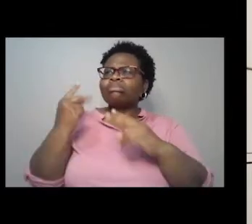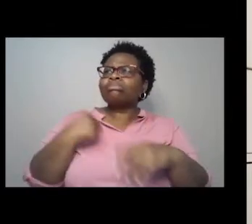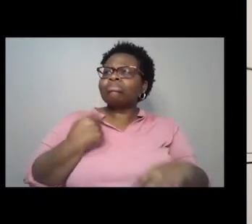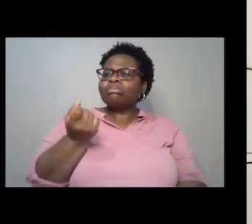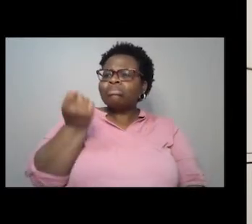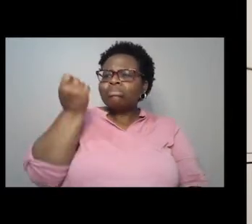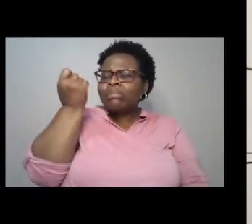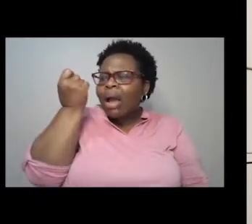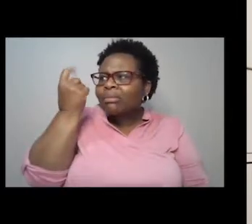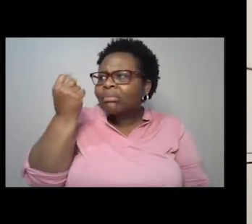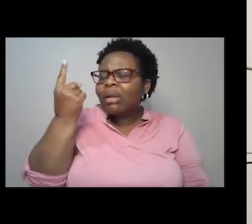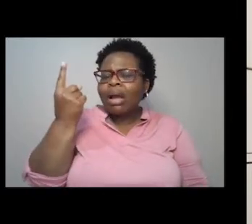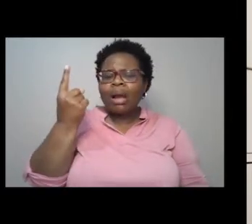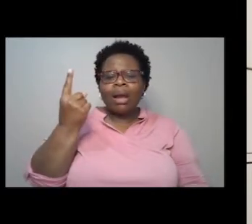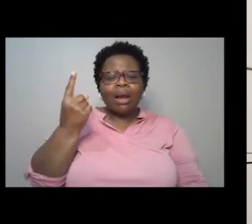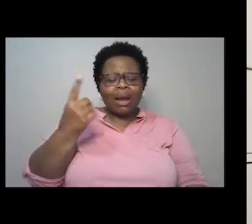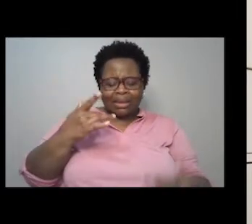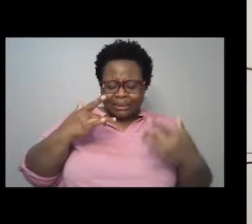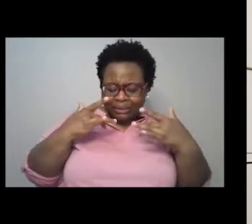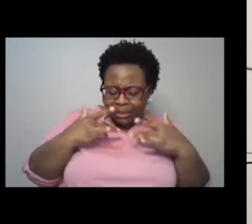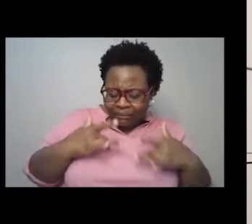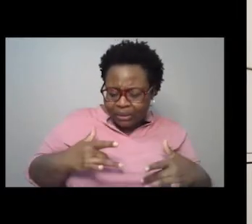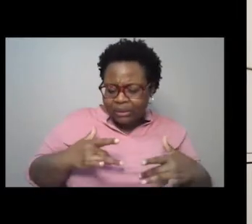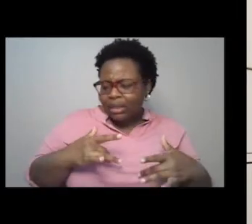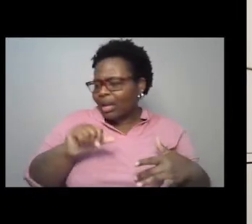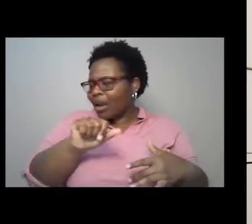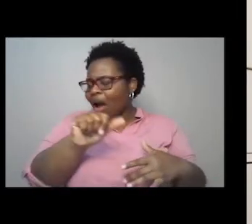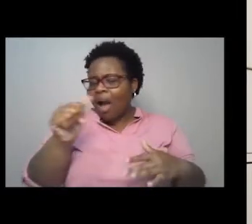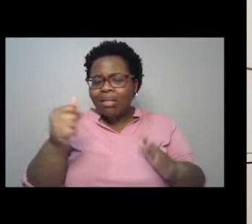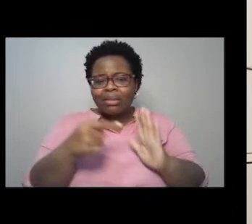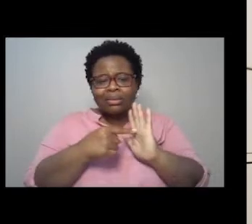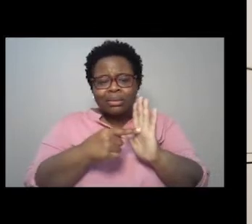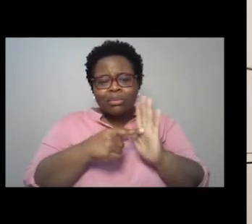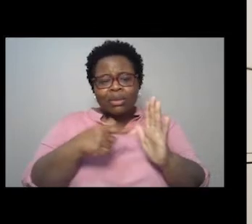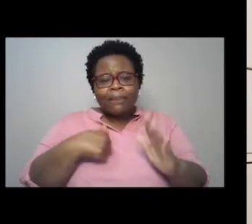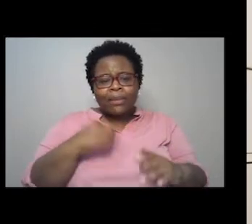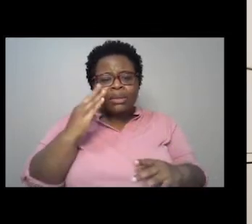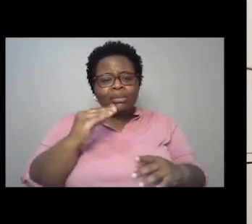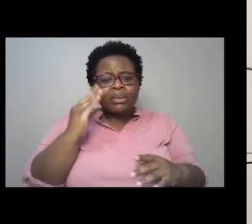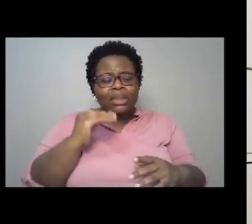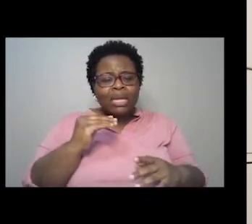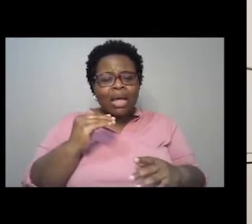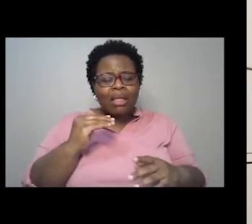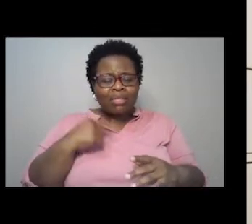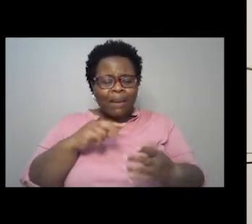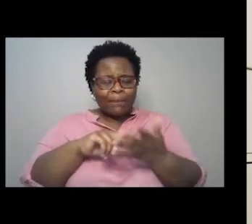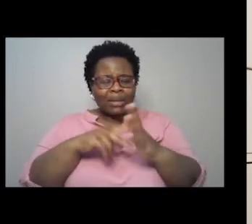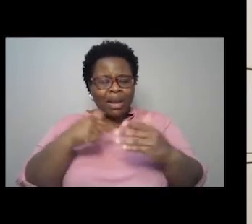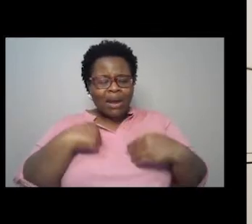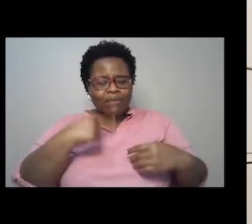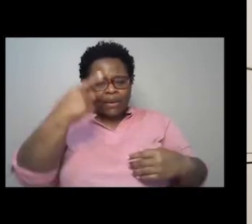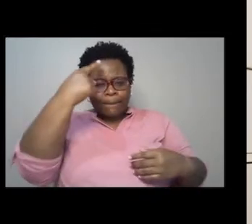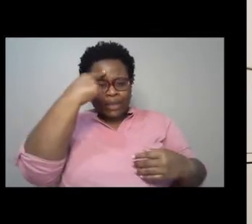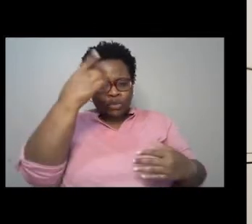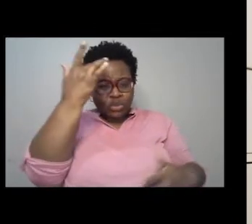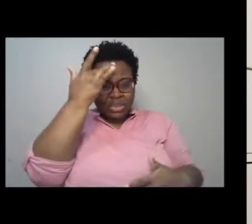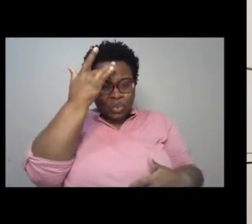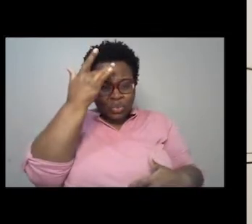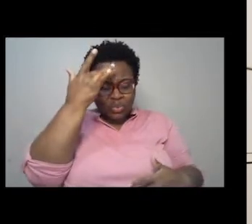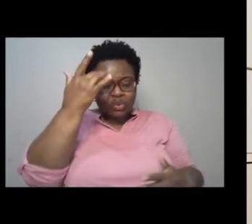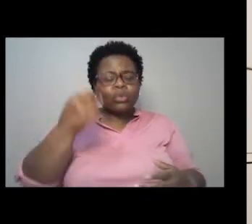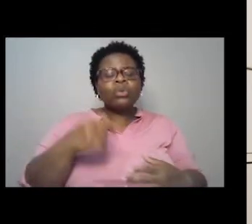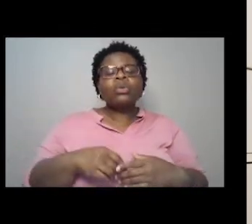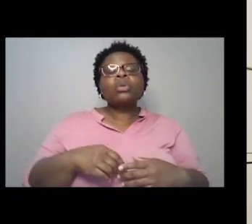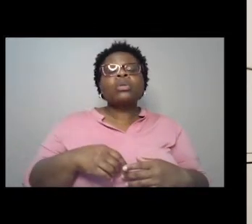life, I understand that the feelings of depression and other symptoms I experienced were not symptoms of a mental